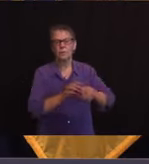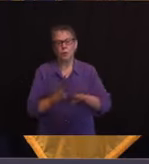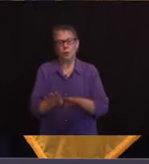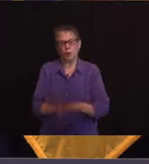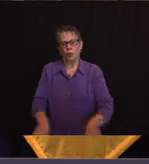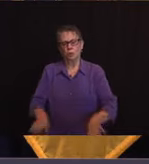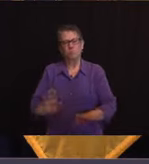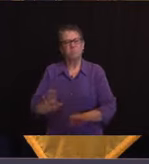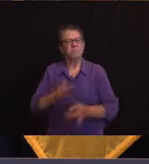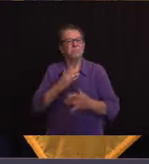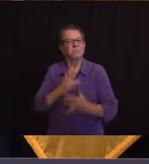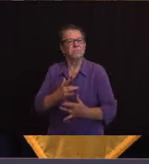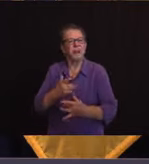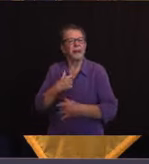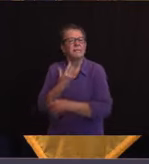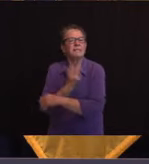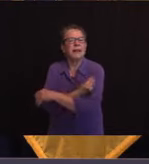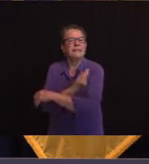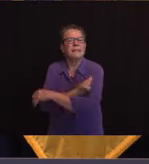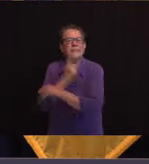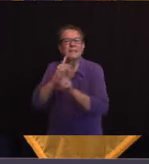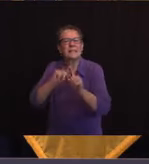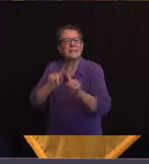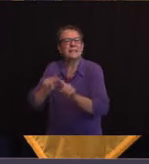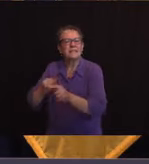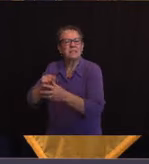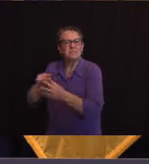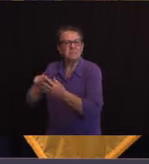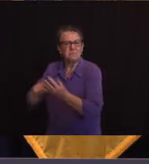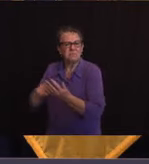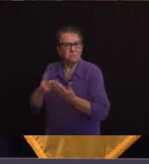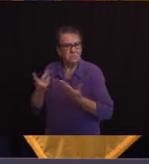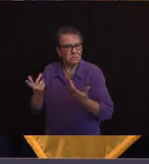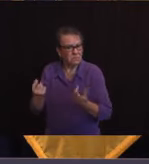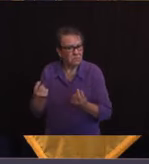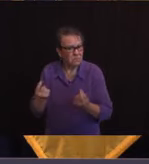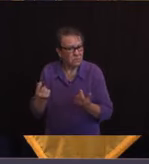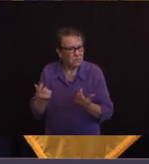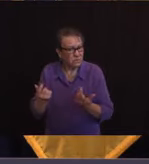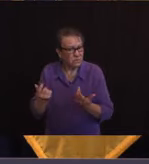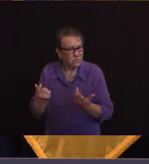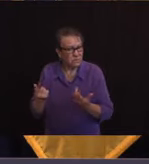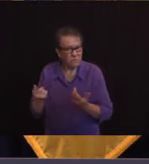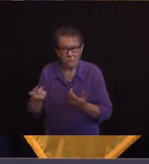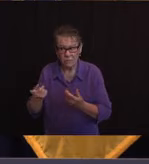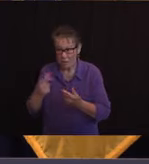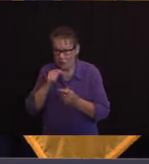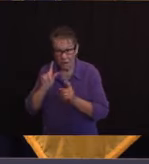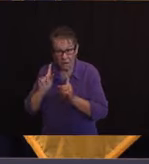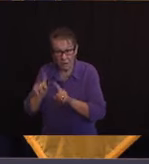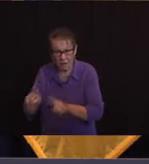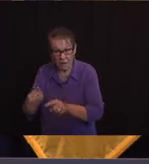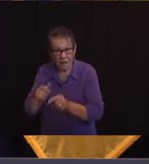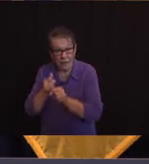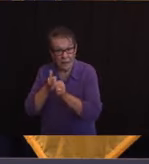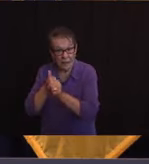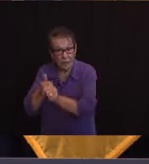parents to take their kids to get vaccinated for these normal vaccines that are required. Thank